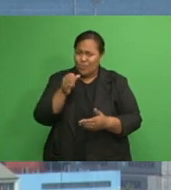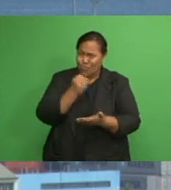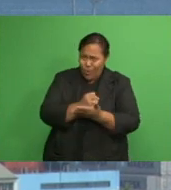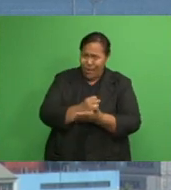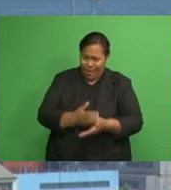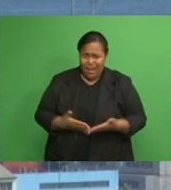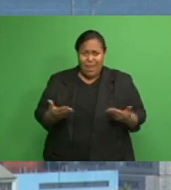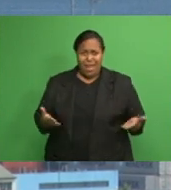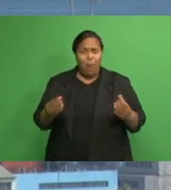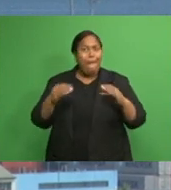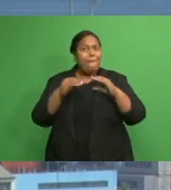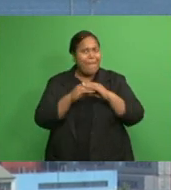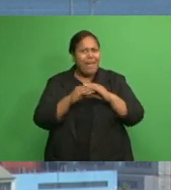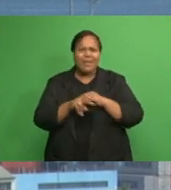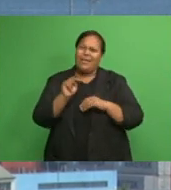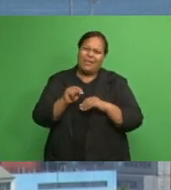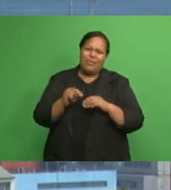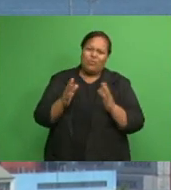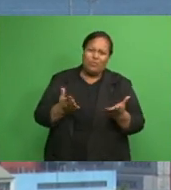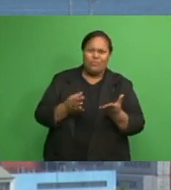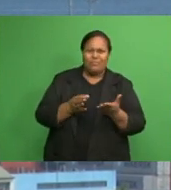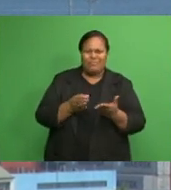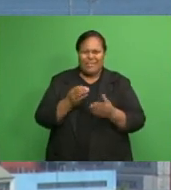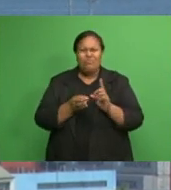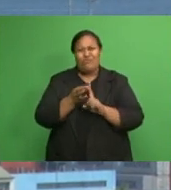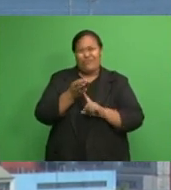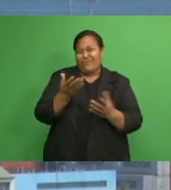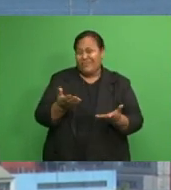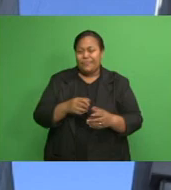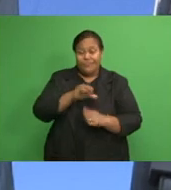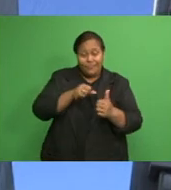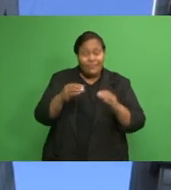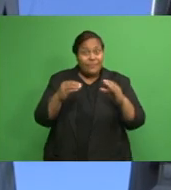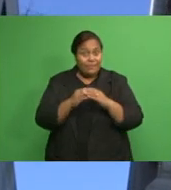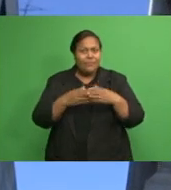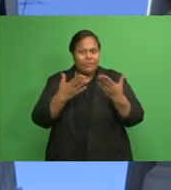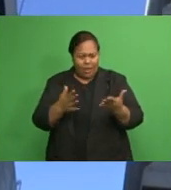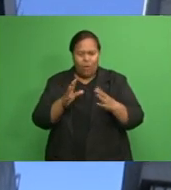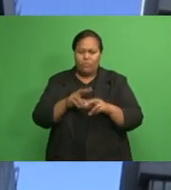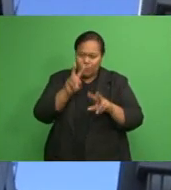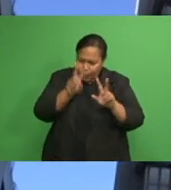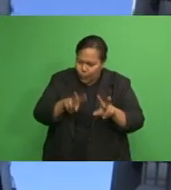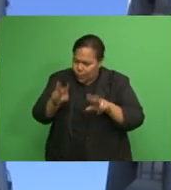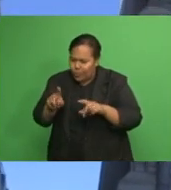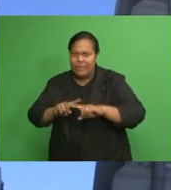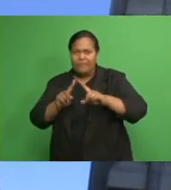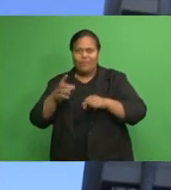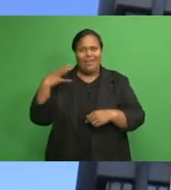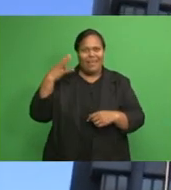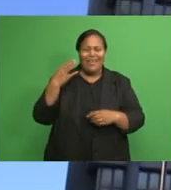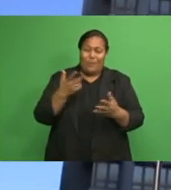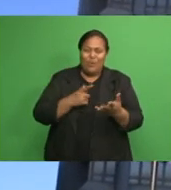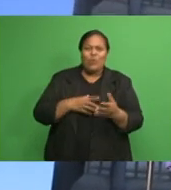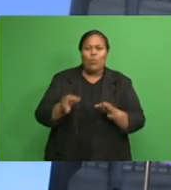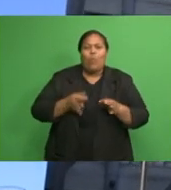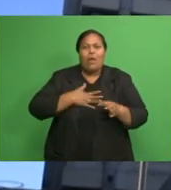think banks really have to move up. The Association of Banks has agreed on a case-by-case basis to extend loan deferments